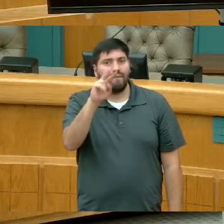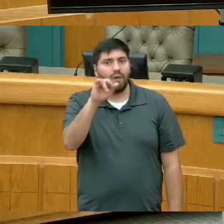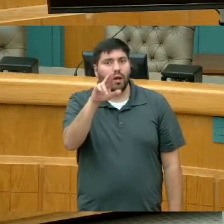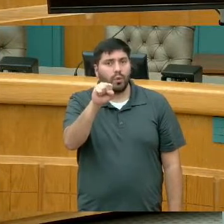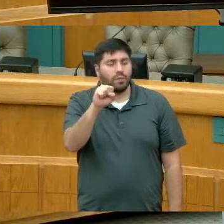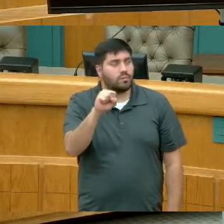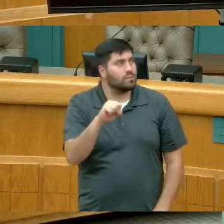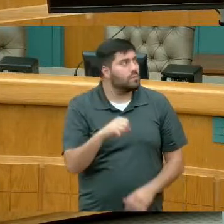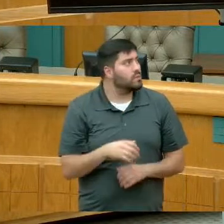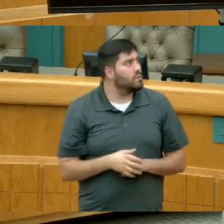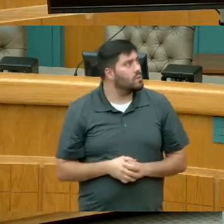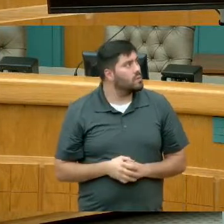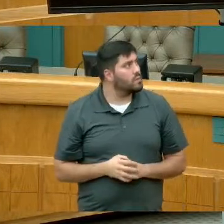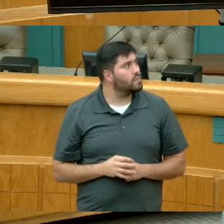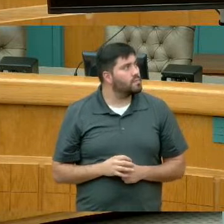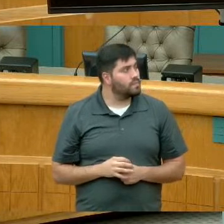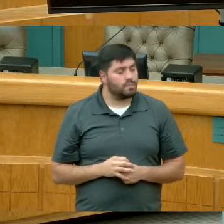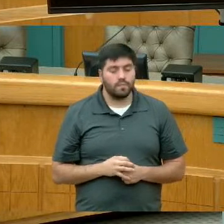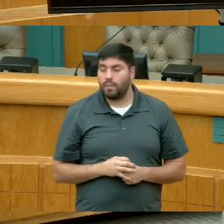www.cctexas.com/coronavirus.